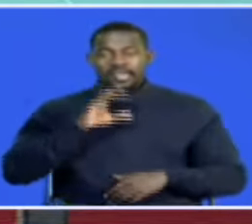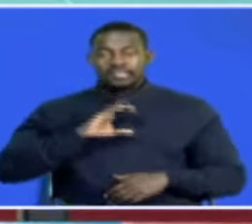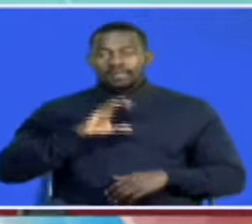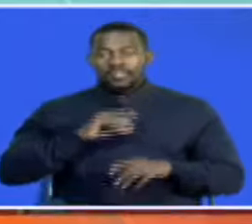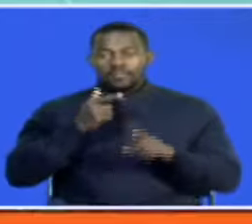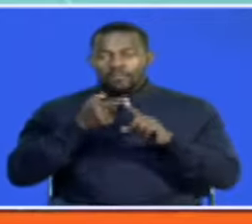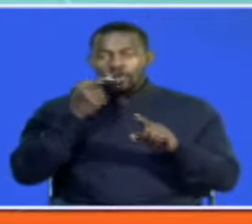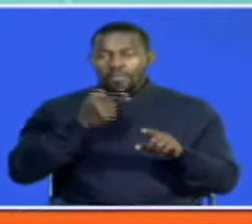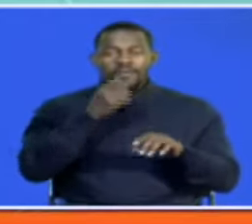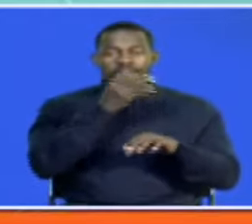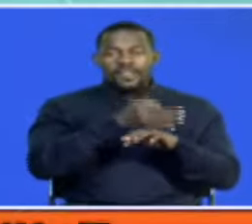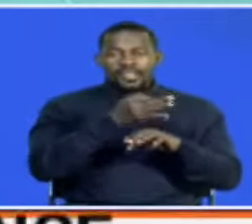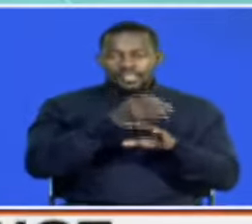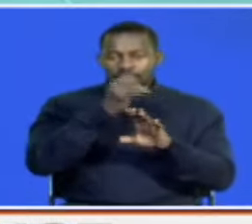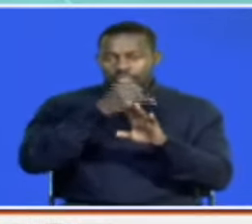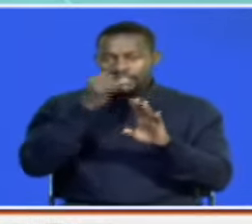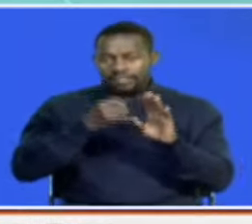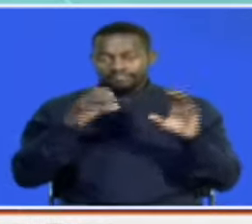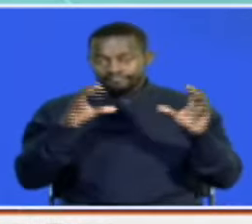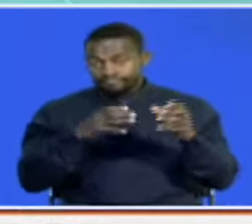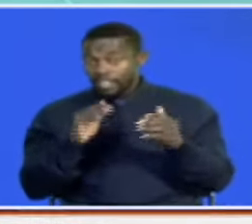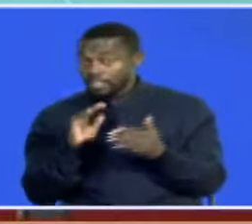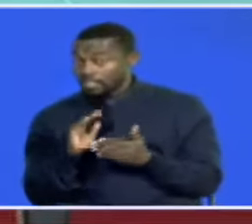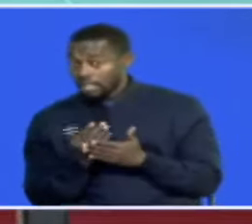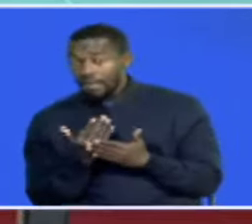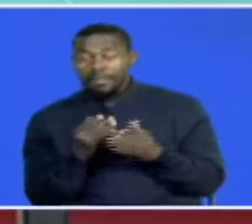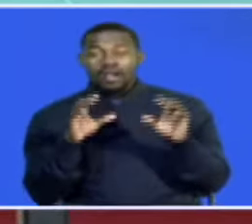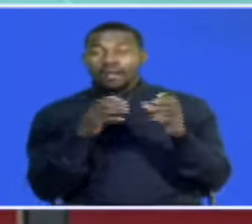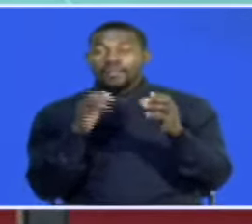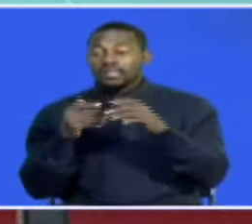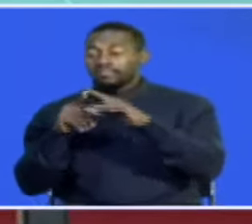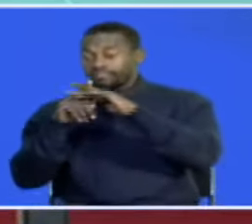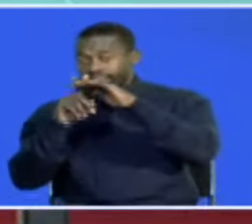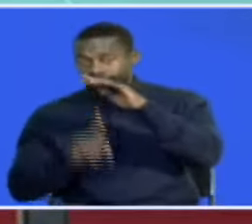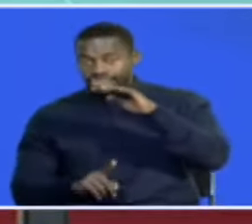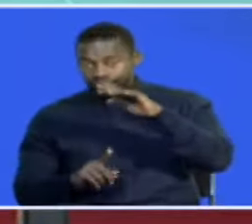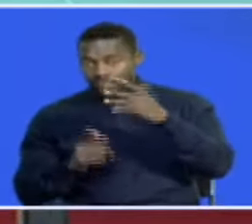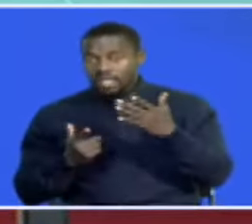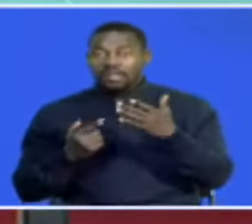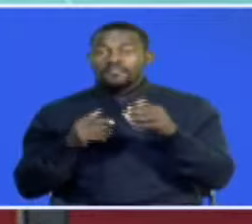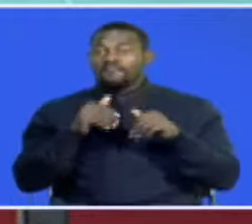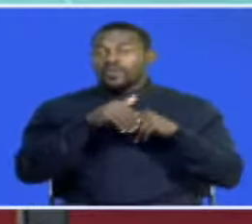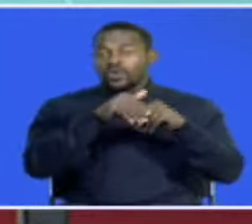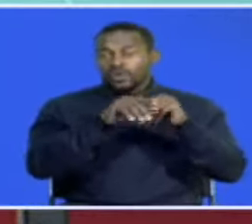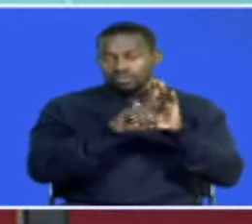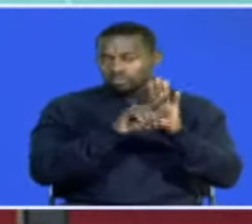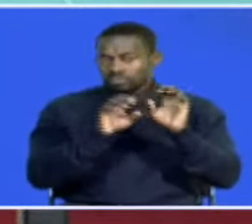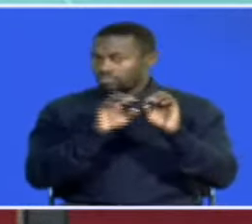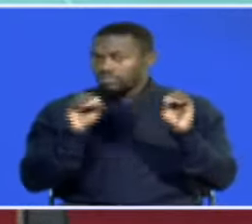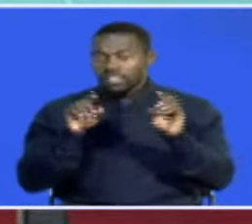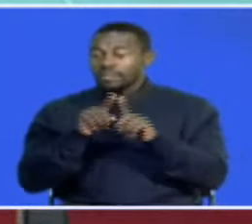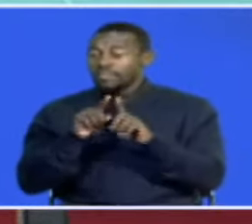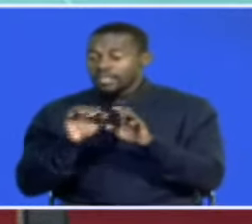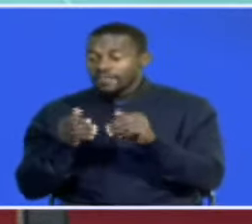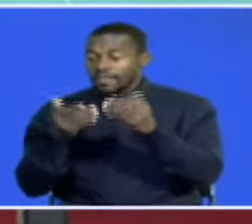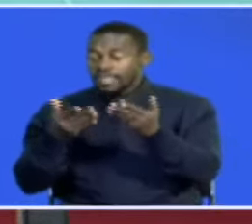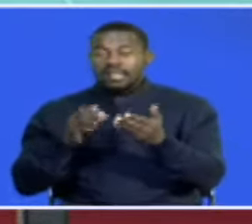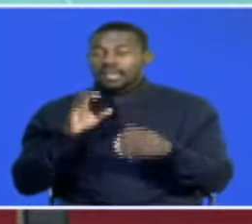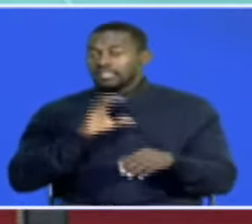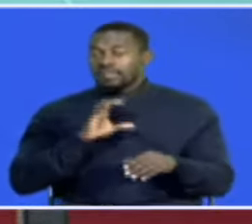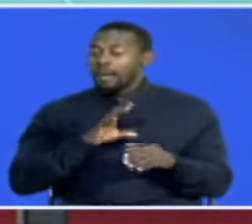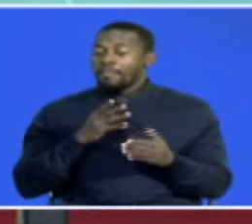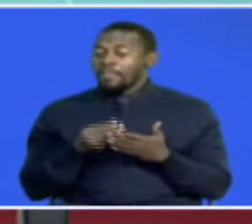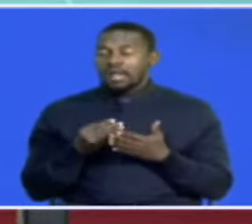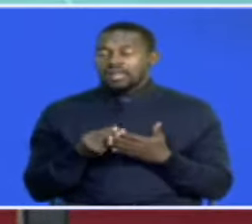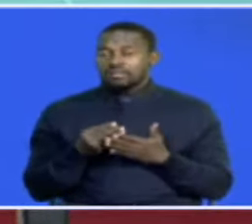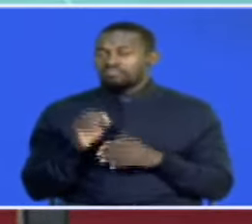of stakeholders have lamented over companies that disappear and do not compensate their clients despite having been paid premiums.